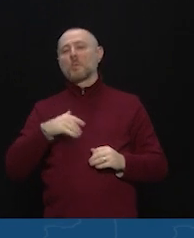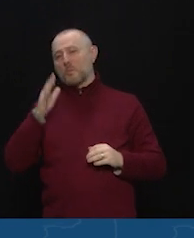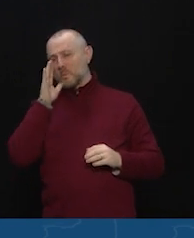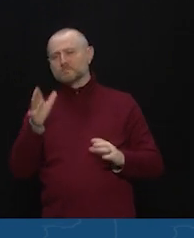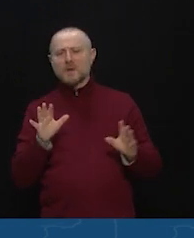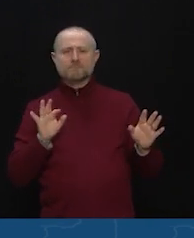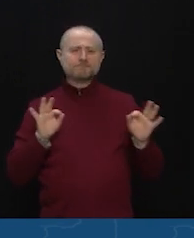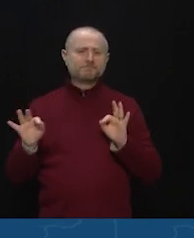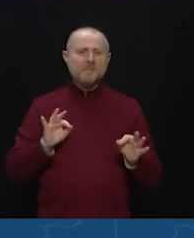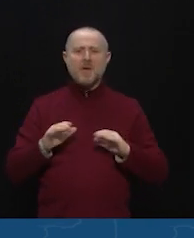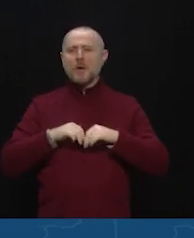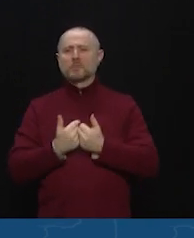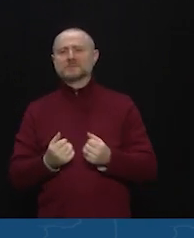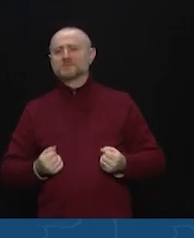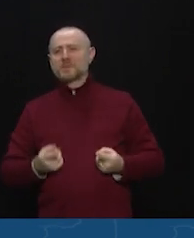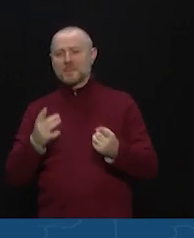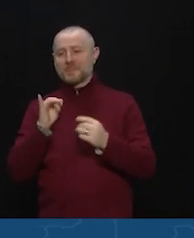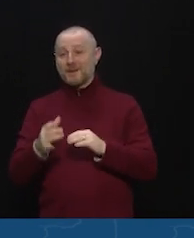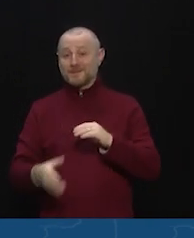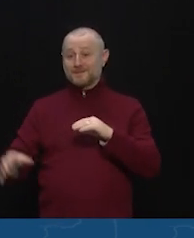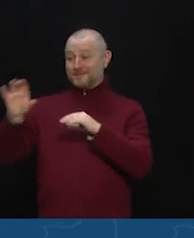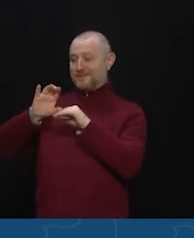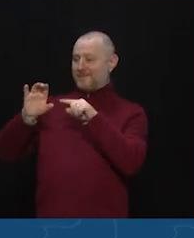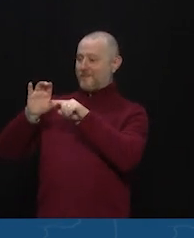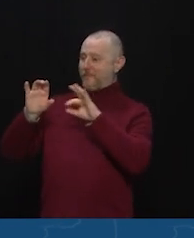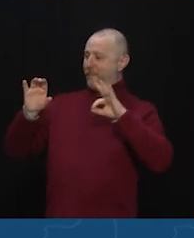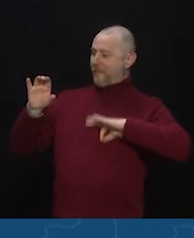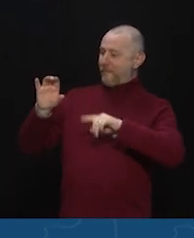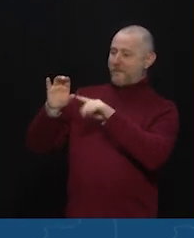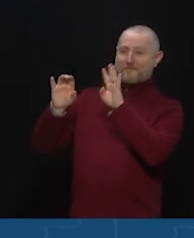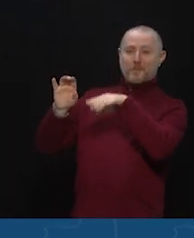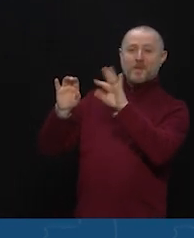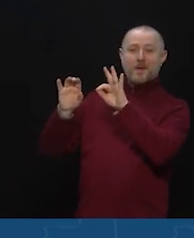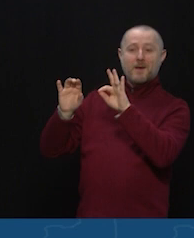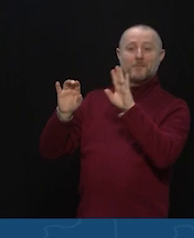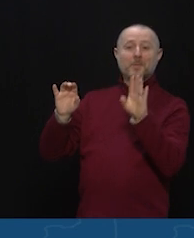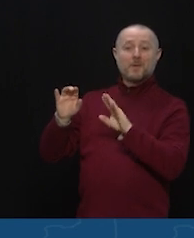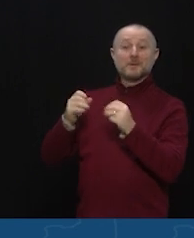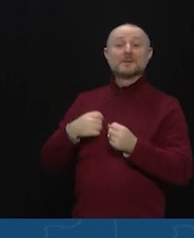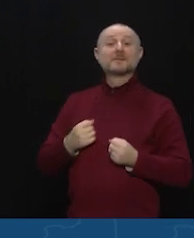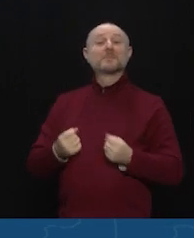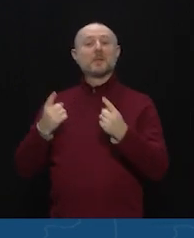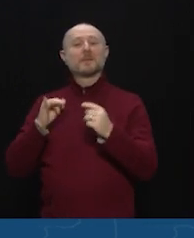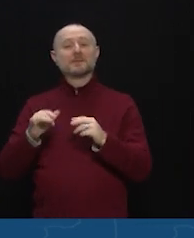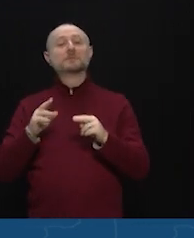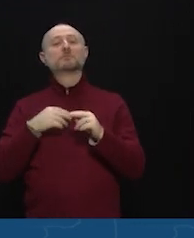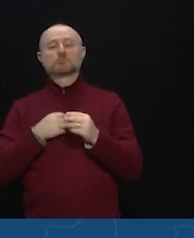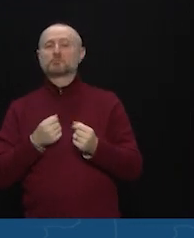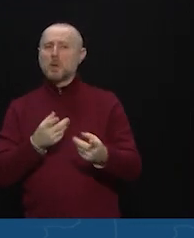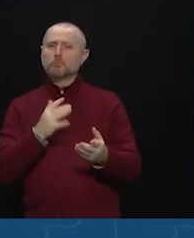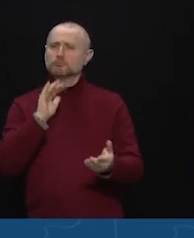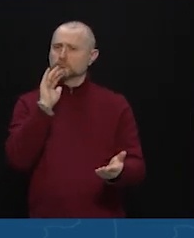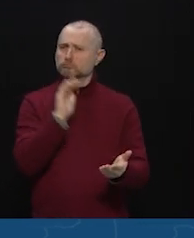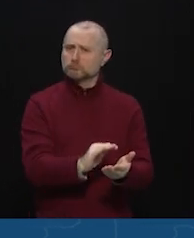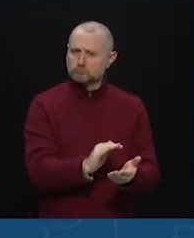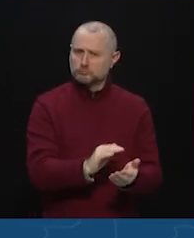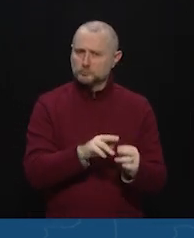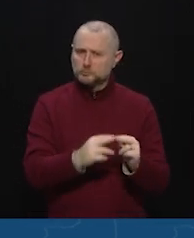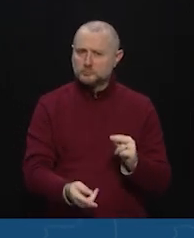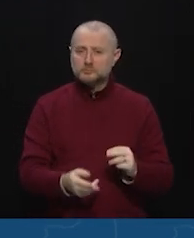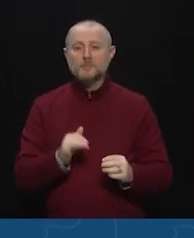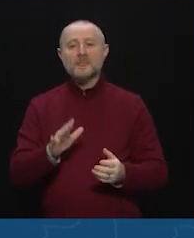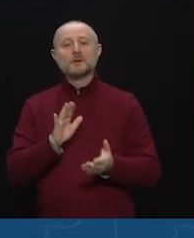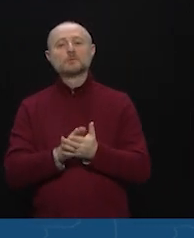that additional $4.9 billion. Also, spending has decreased, and the spending in school aid claims